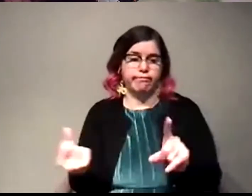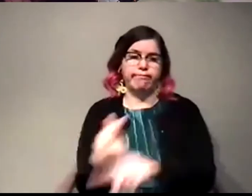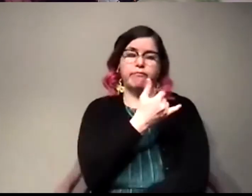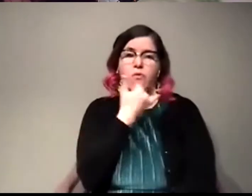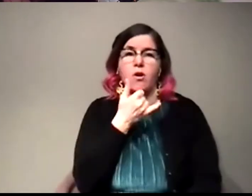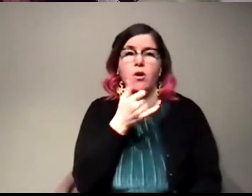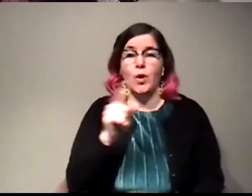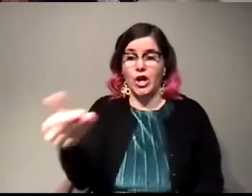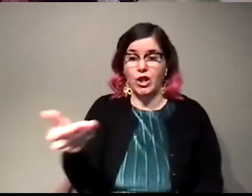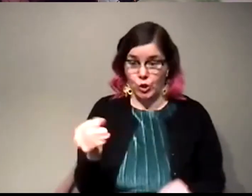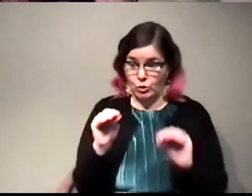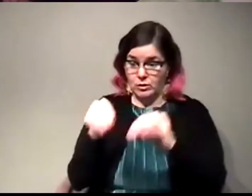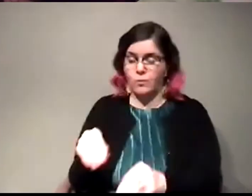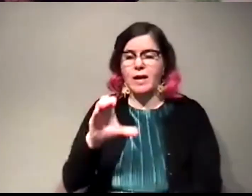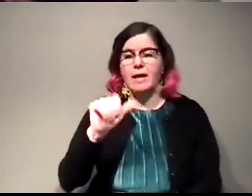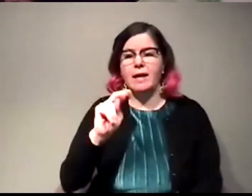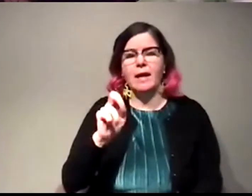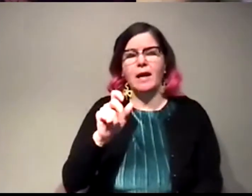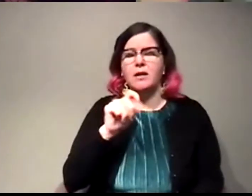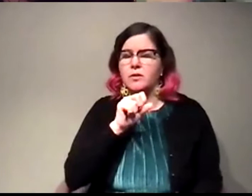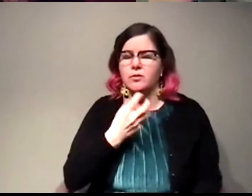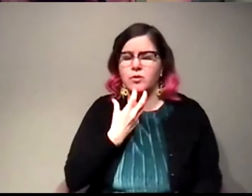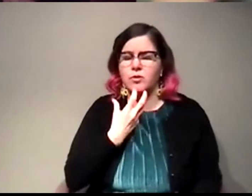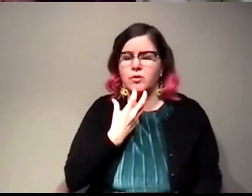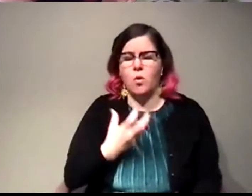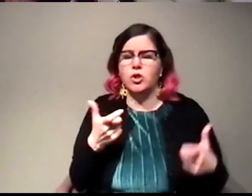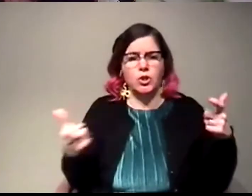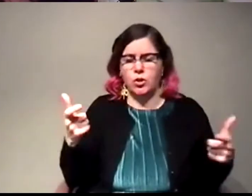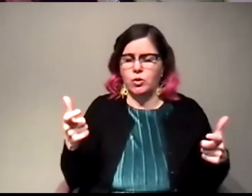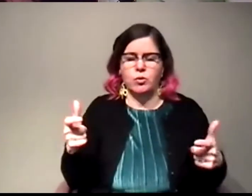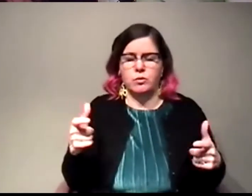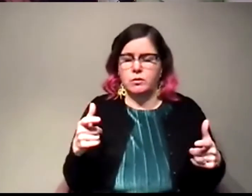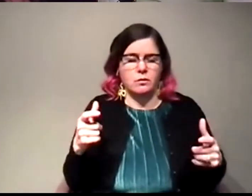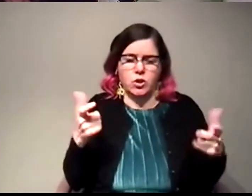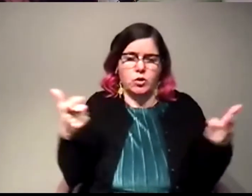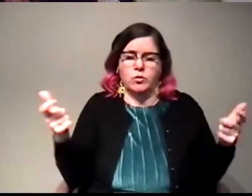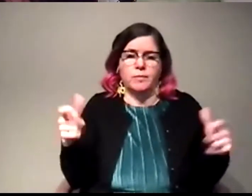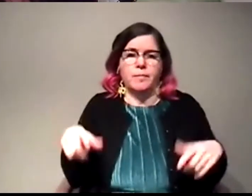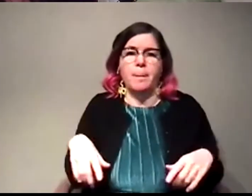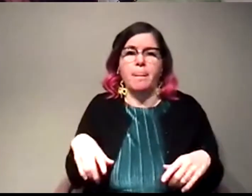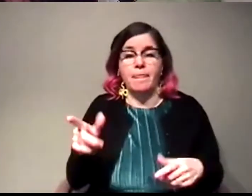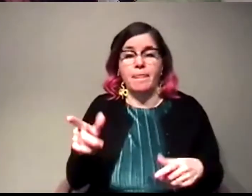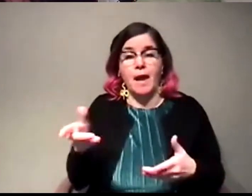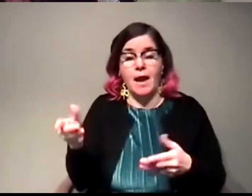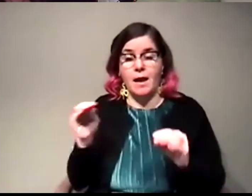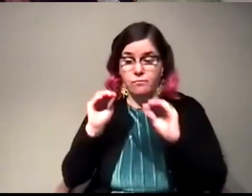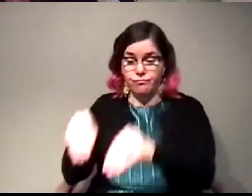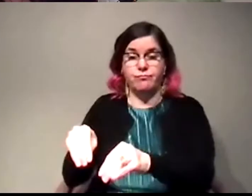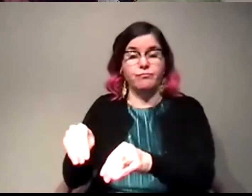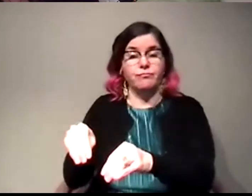introduced, it's because cane toads are humongous. You know, they're another really, really big, big honking toad. Yeah. And they were introduced, I believe,